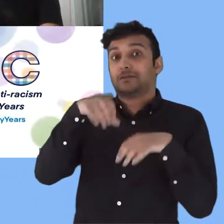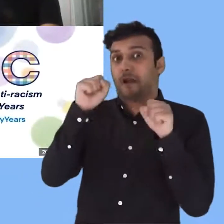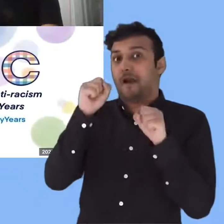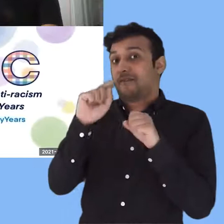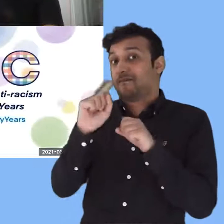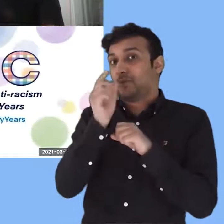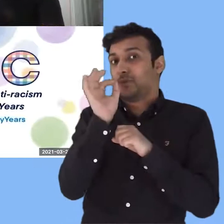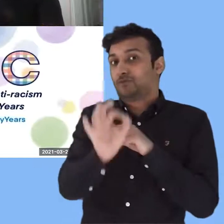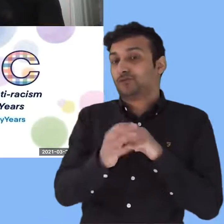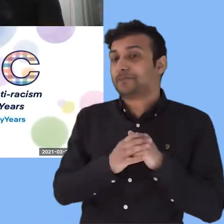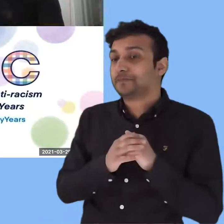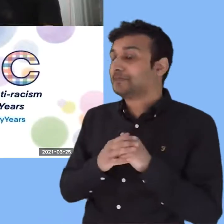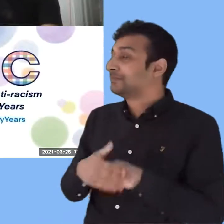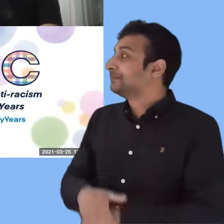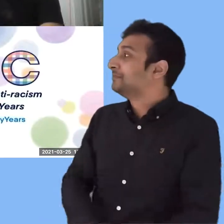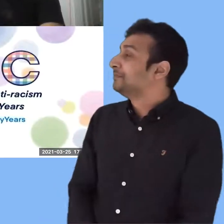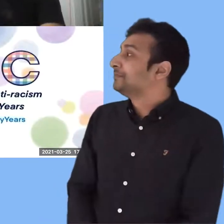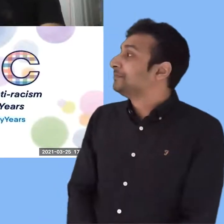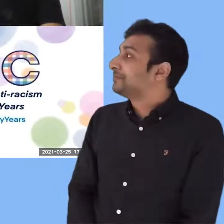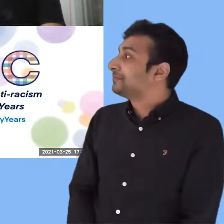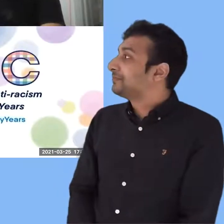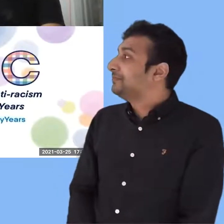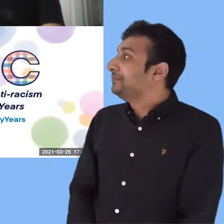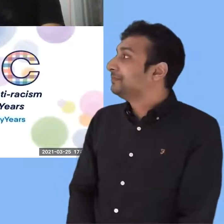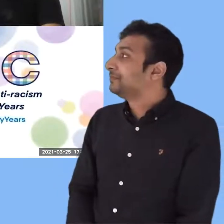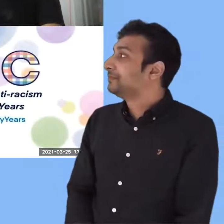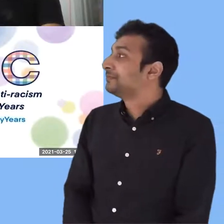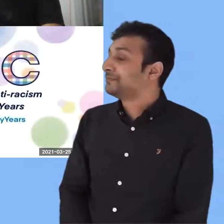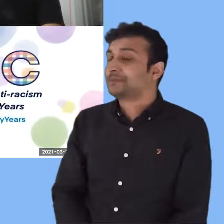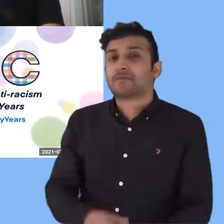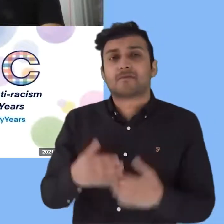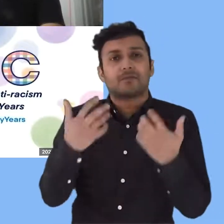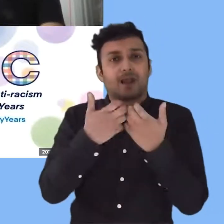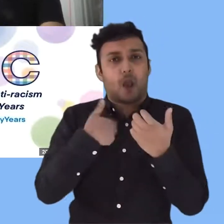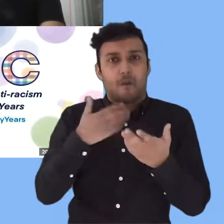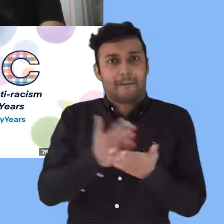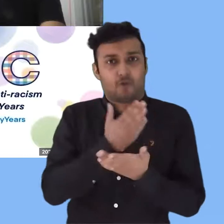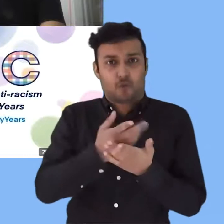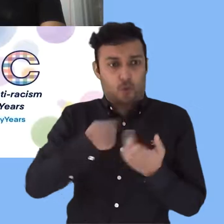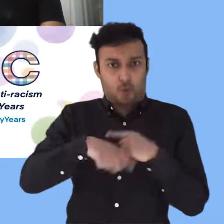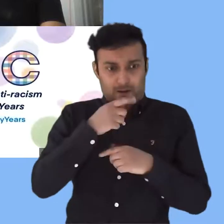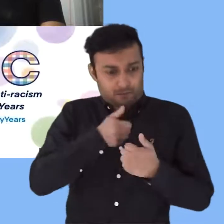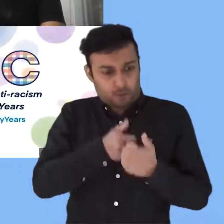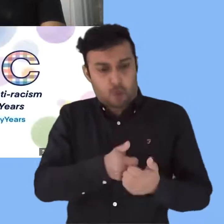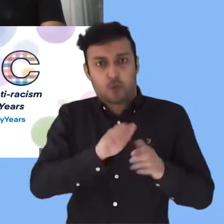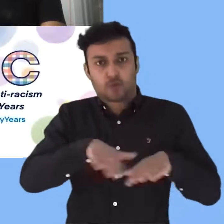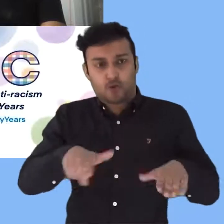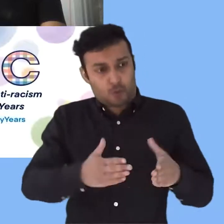our children during their anti-racism journey when we ourselves have only just started?